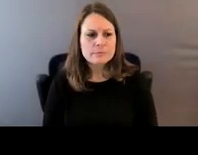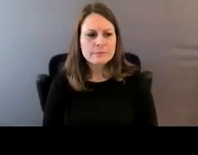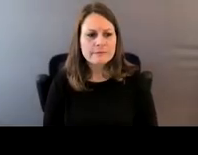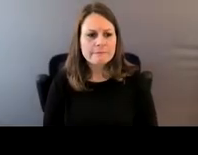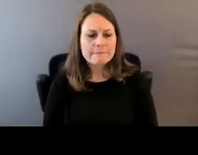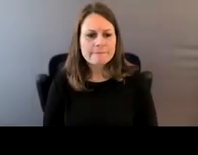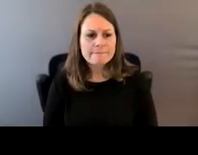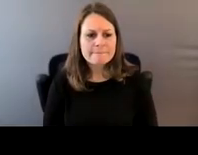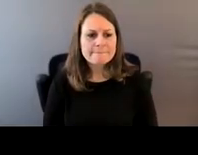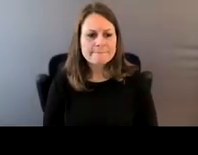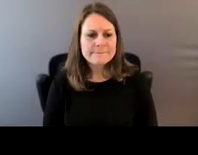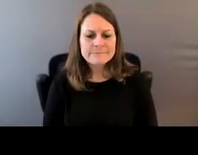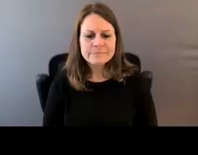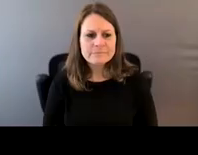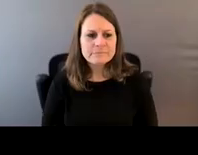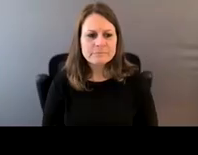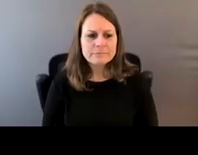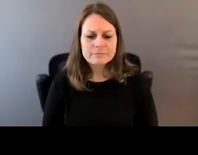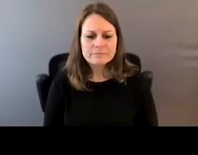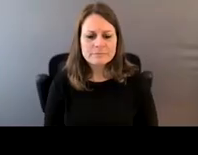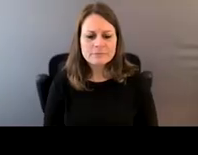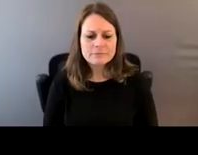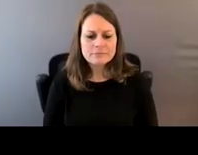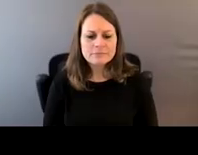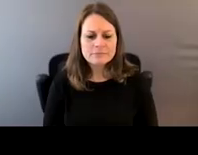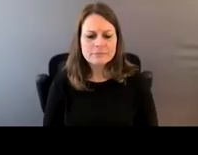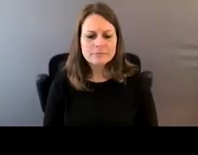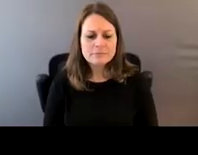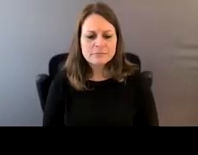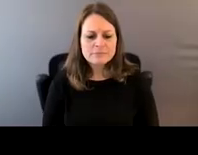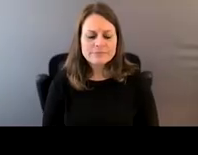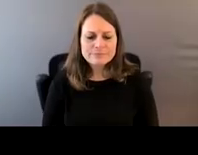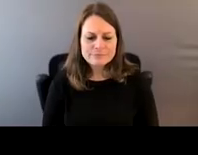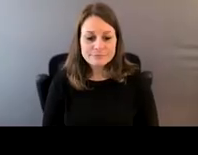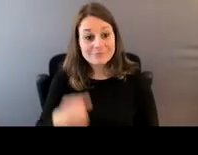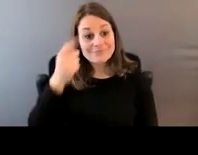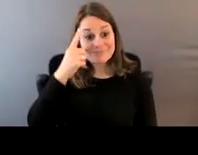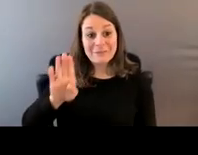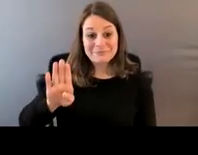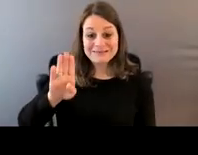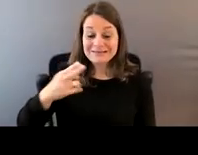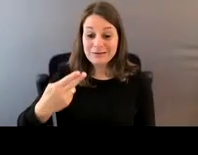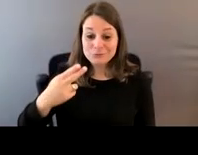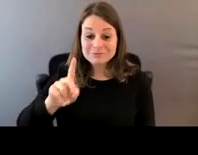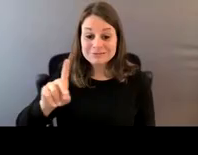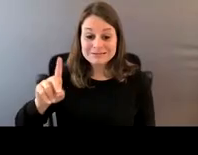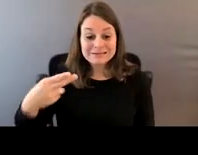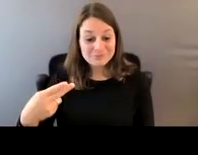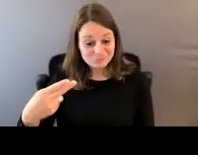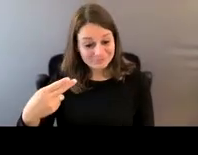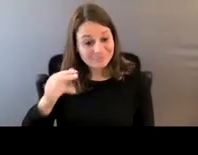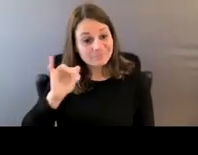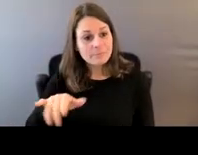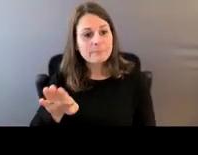So we're going to acronym bust right off the bat by referring to behavioral health care, developmental disabilities,